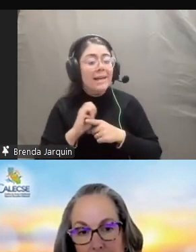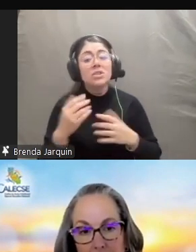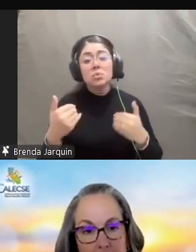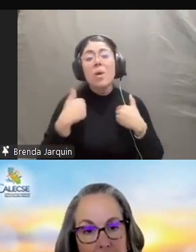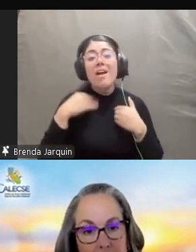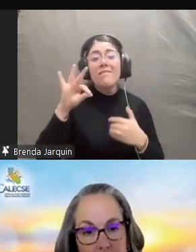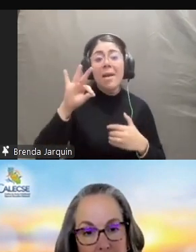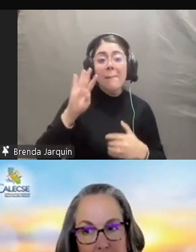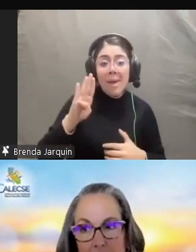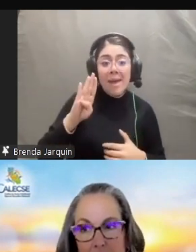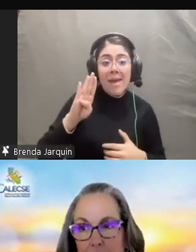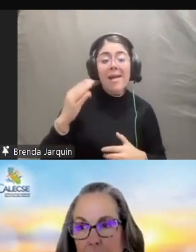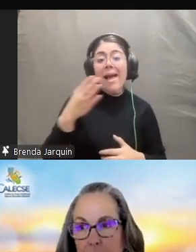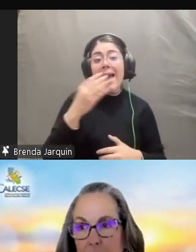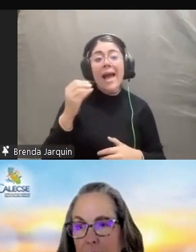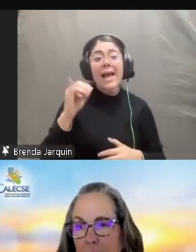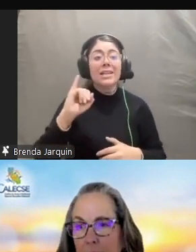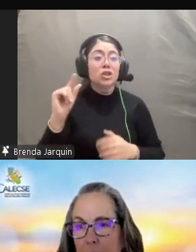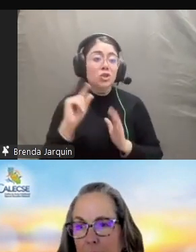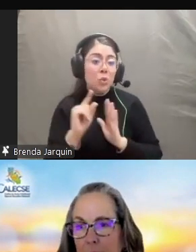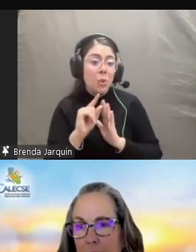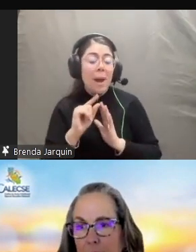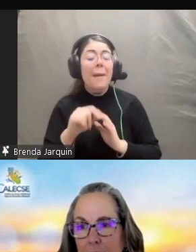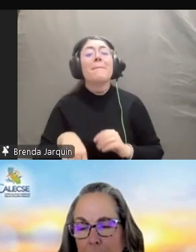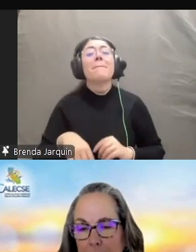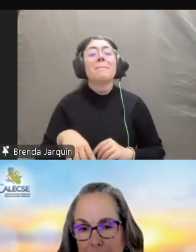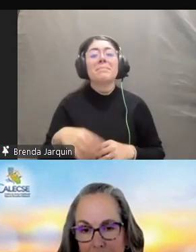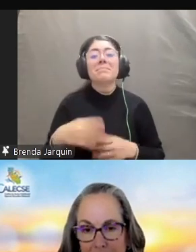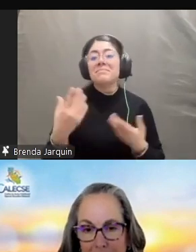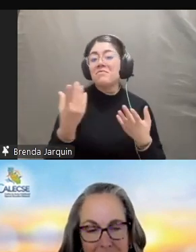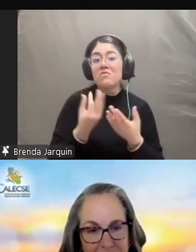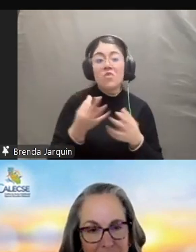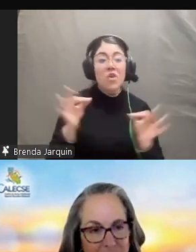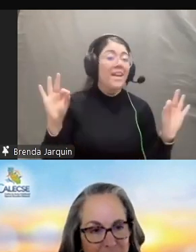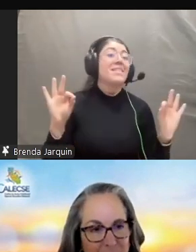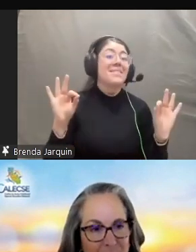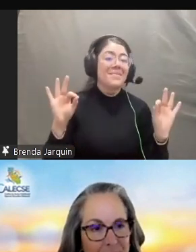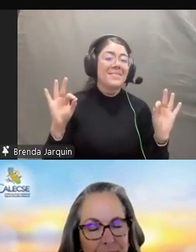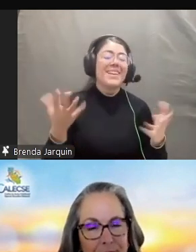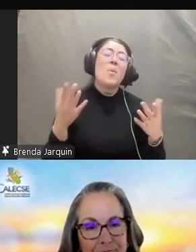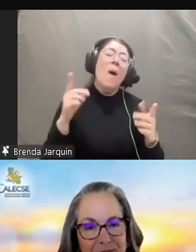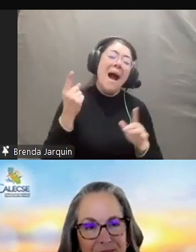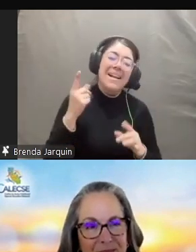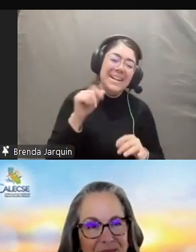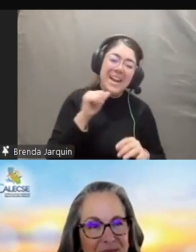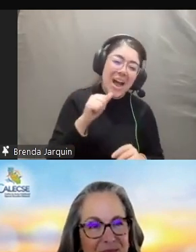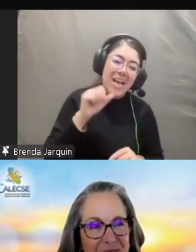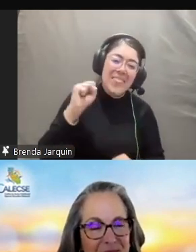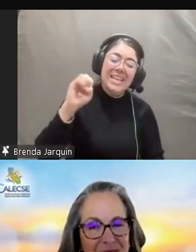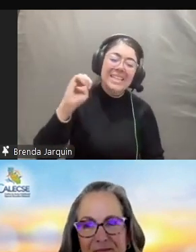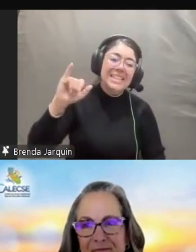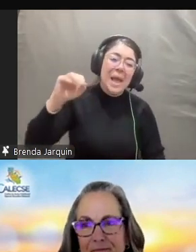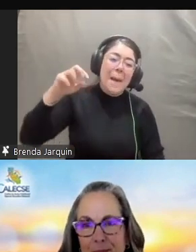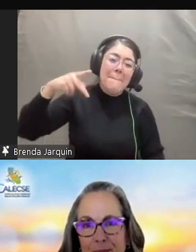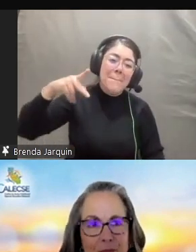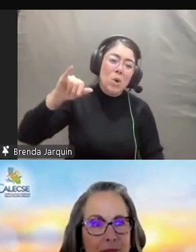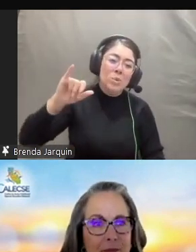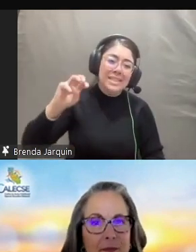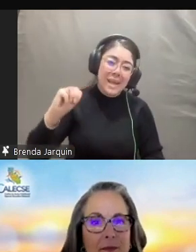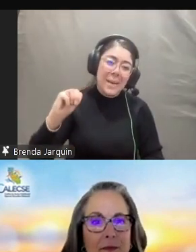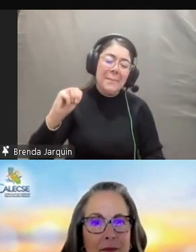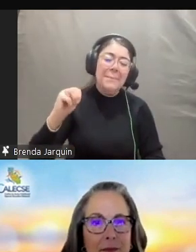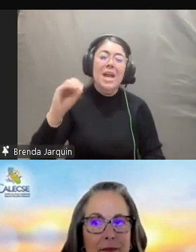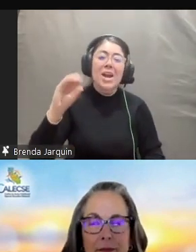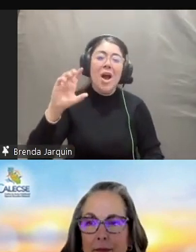Instagram. So we're all over the place. We're here to help you. We're here to serve you free of charge, except our symposium. But it's pretty